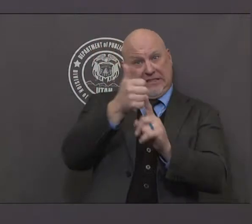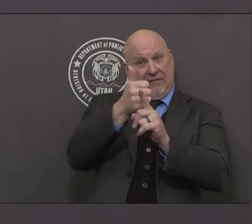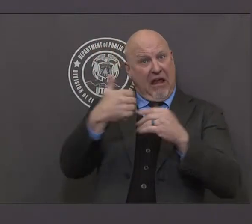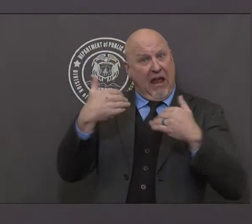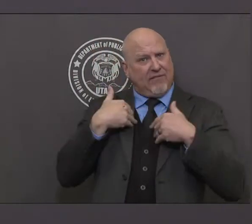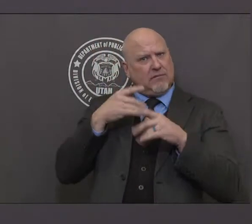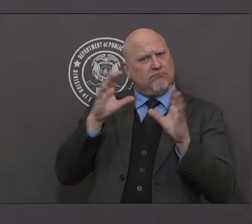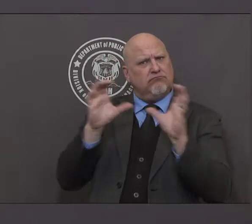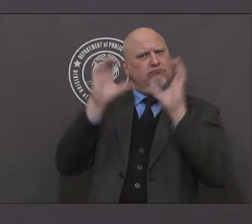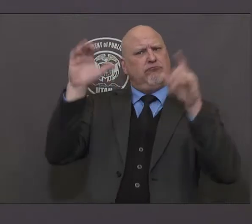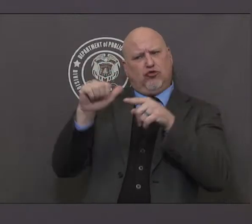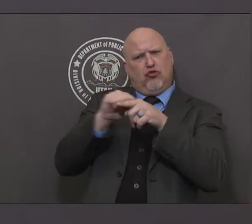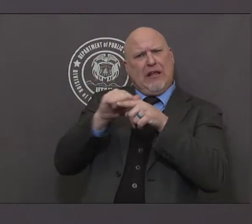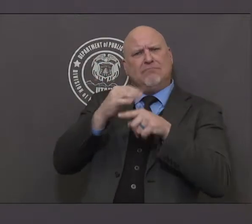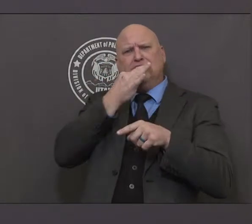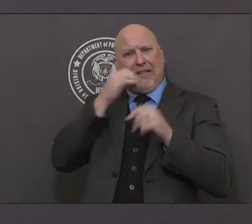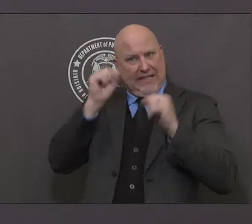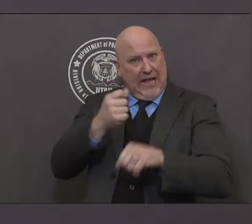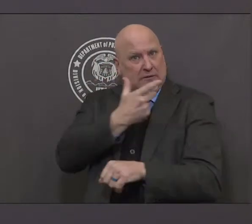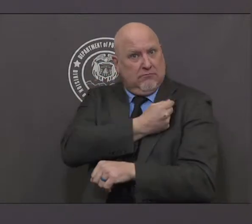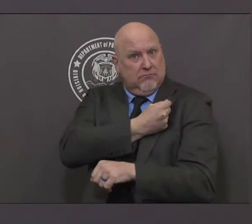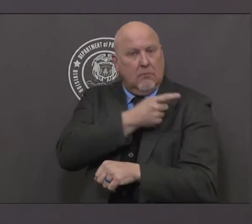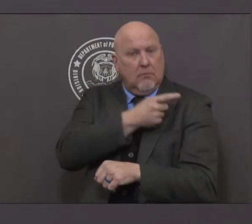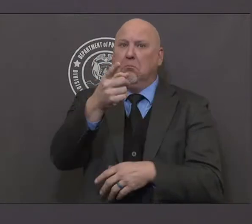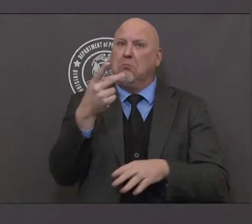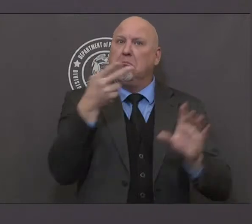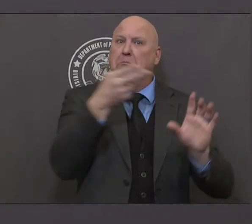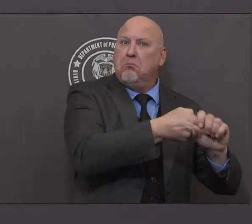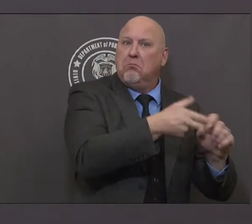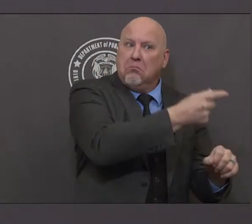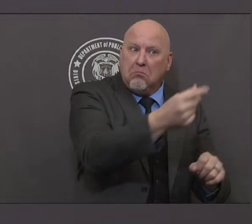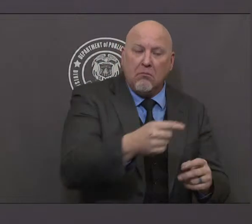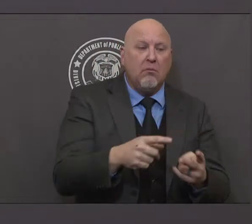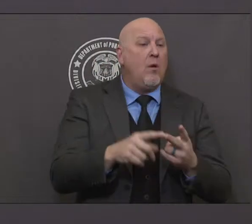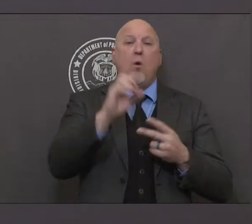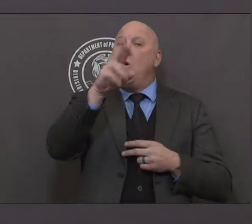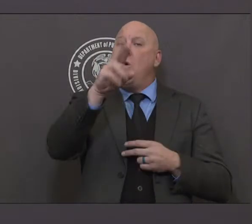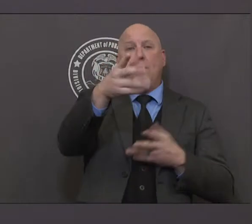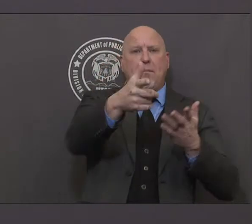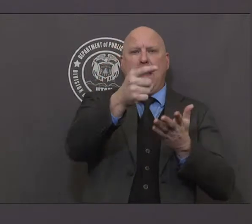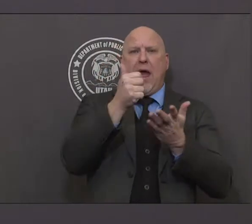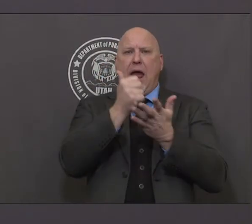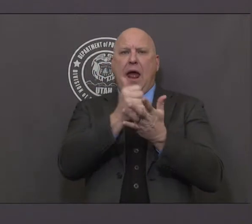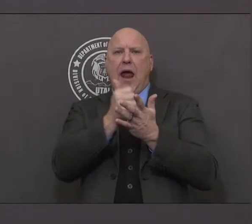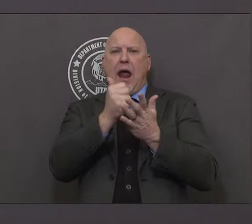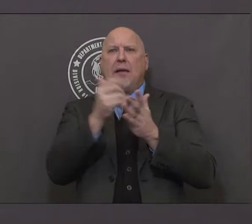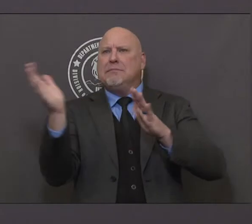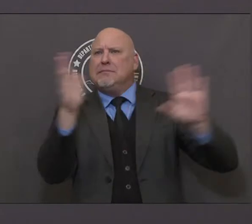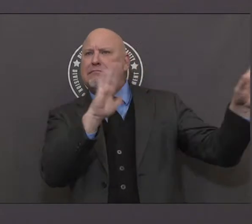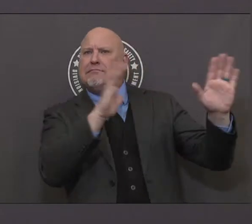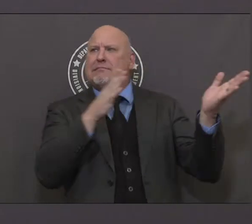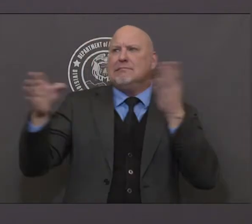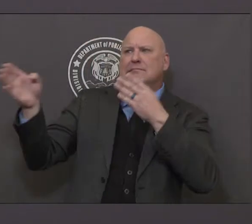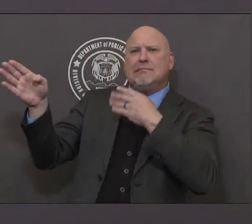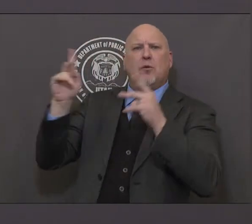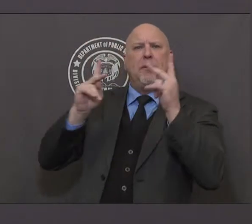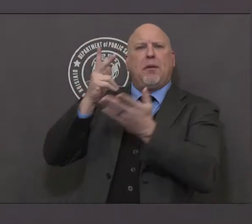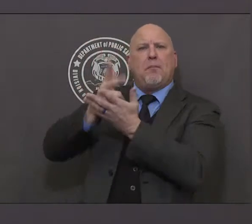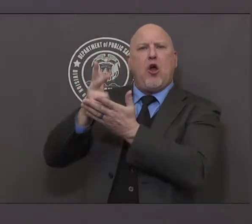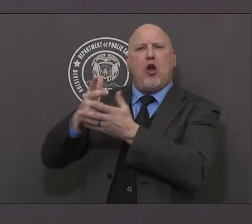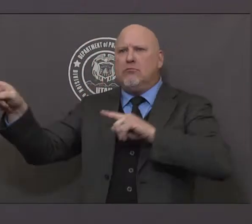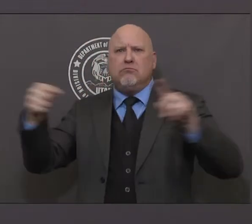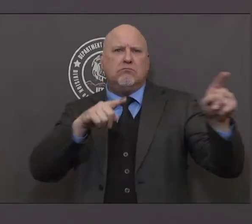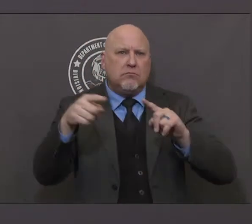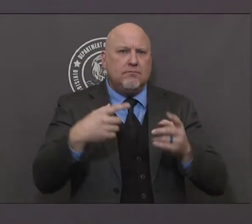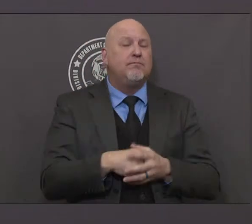traffic flow or data entry or any of the phone banks, any of the other things that we're going to need to really mount this monumental